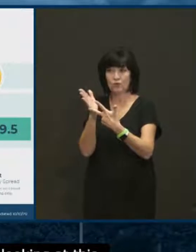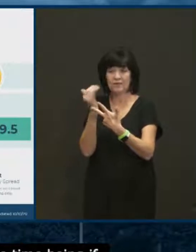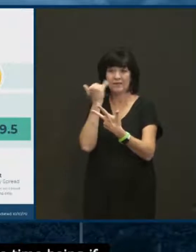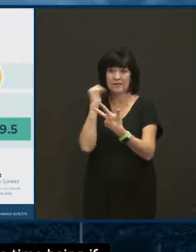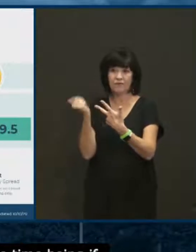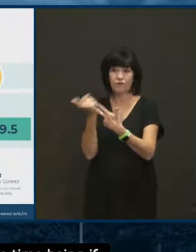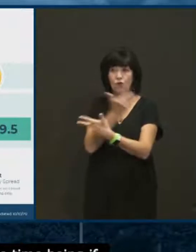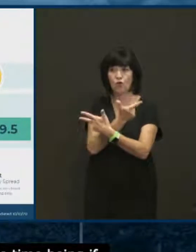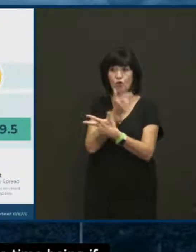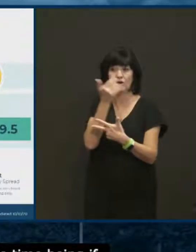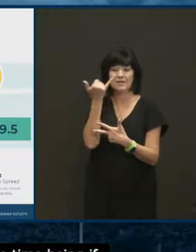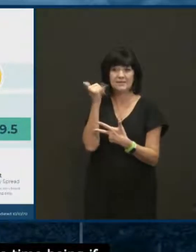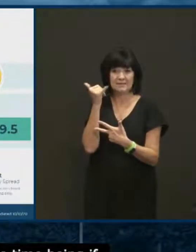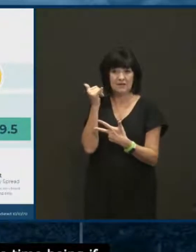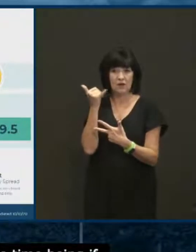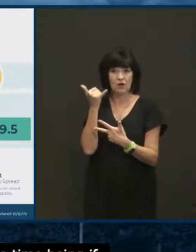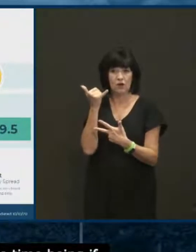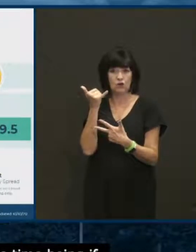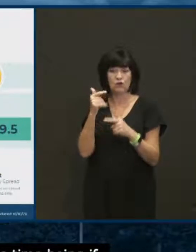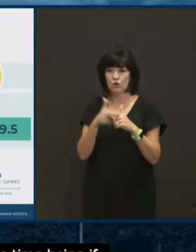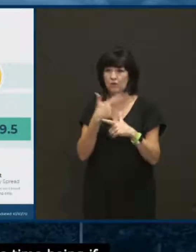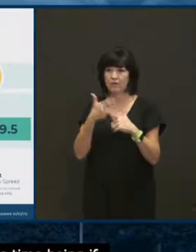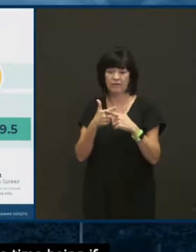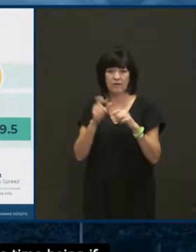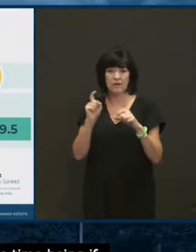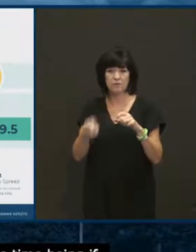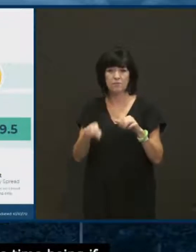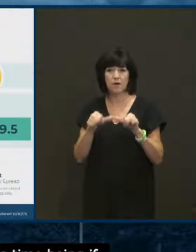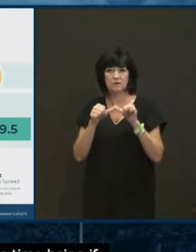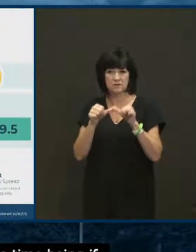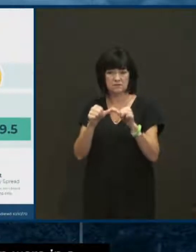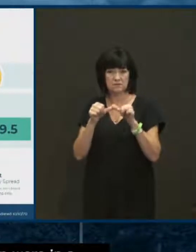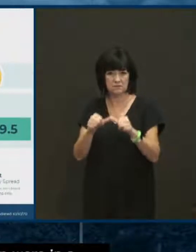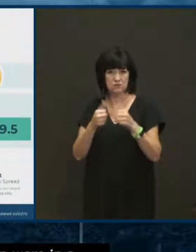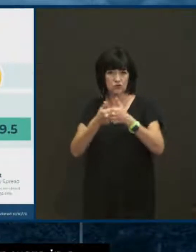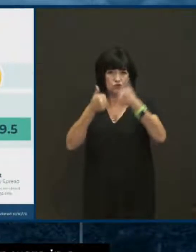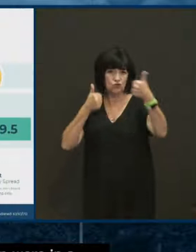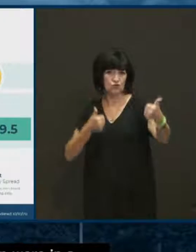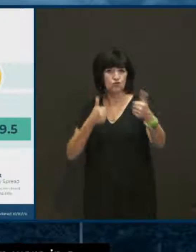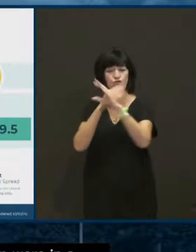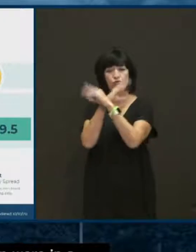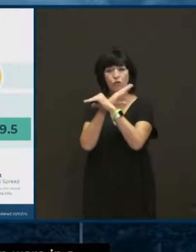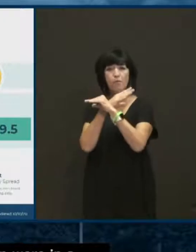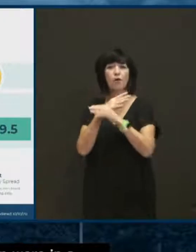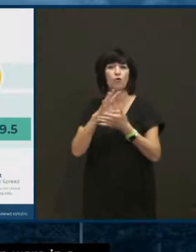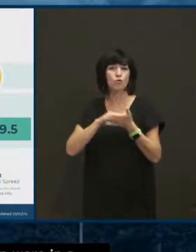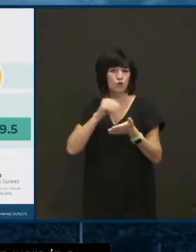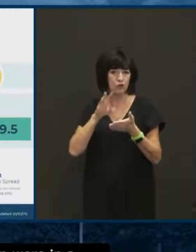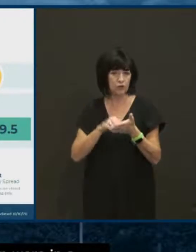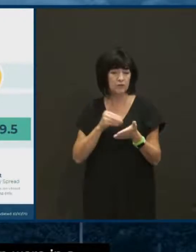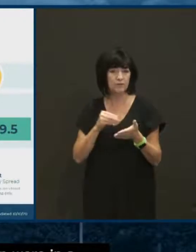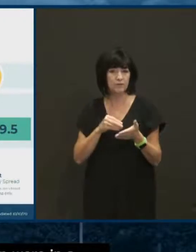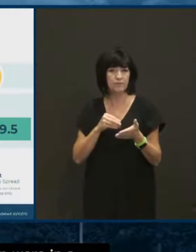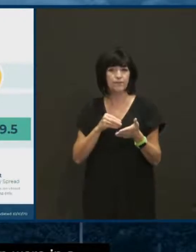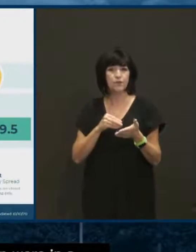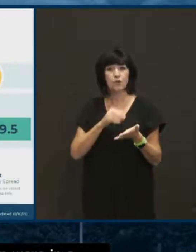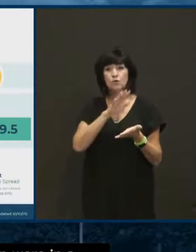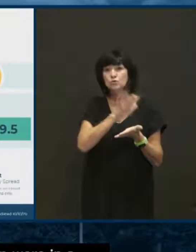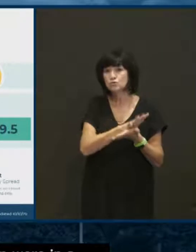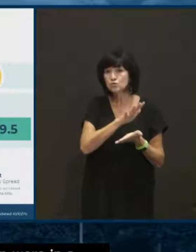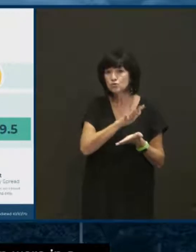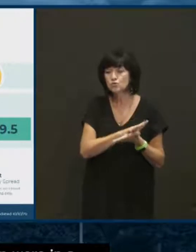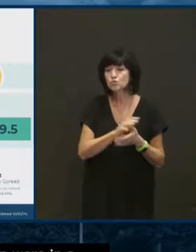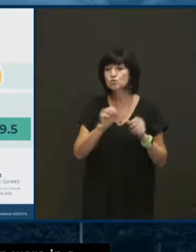scenario, then we are in a remote learning position, meaning schools can have, a hybrid